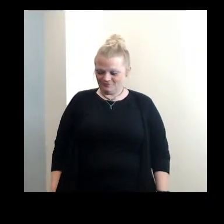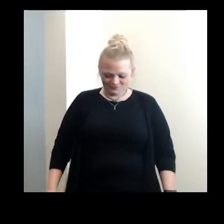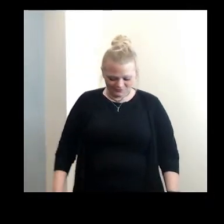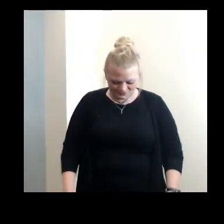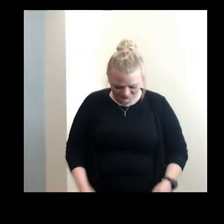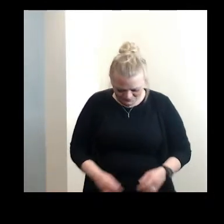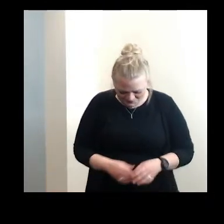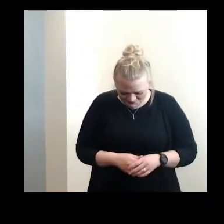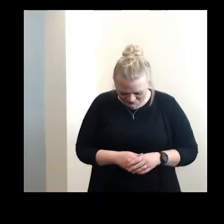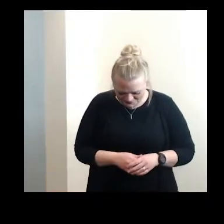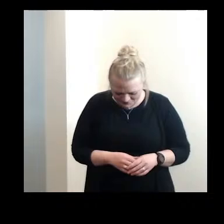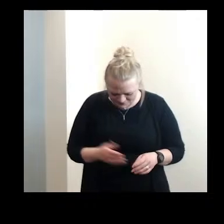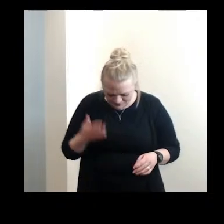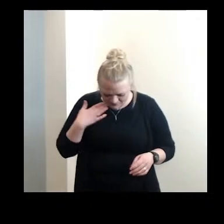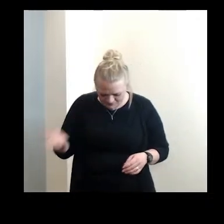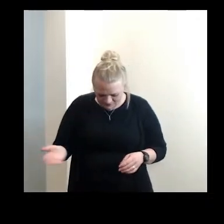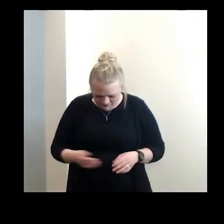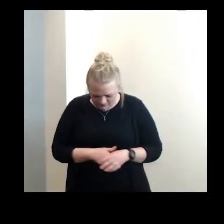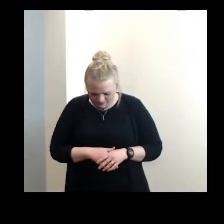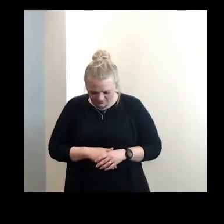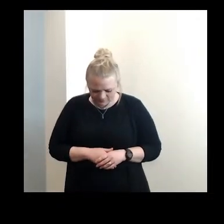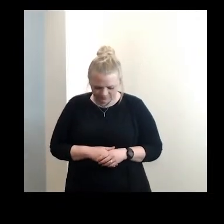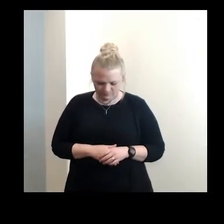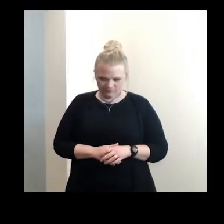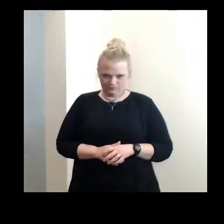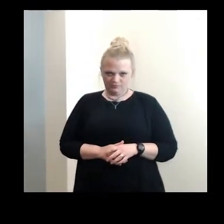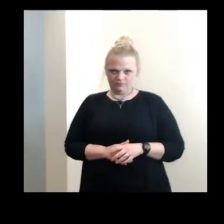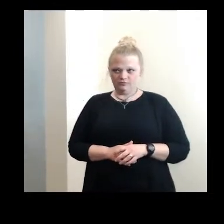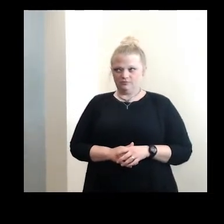little... Thanks.